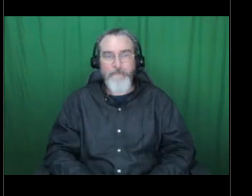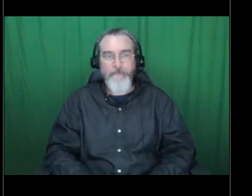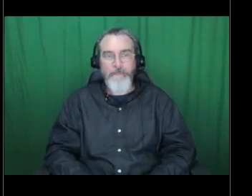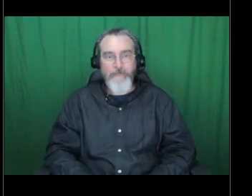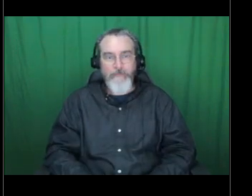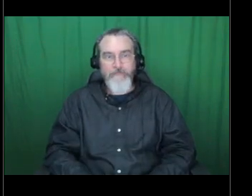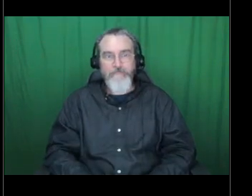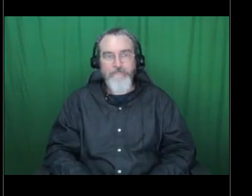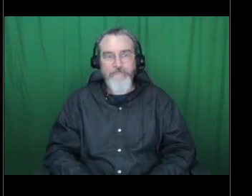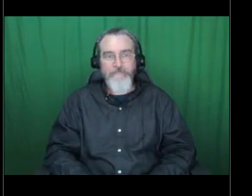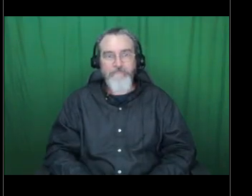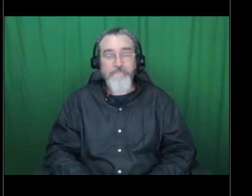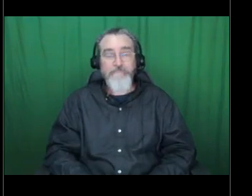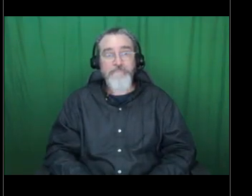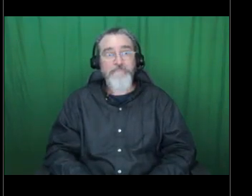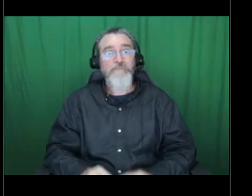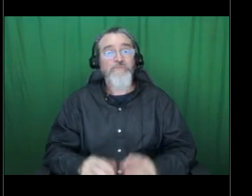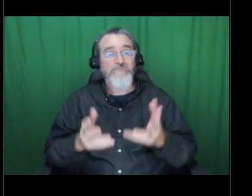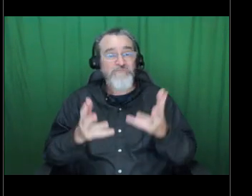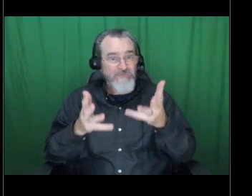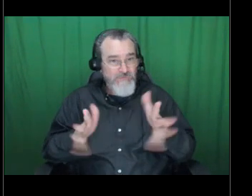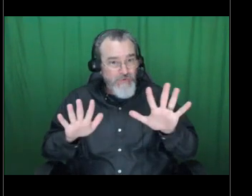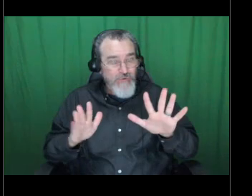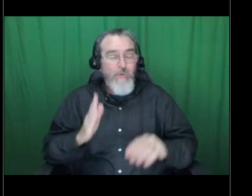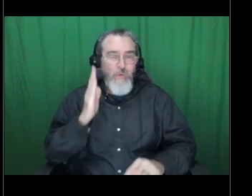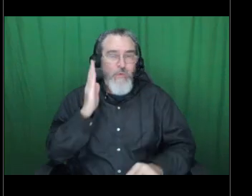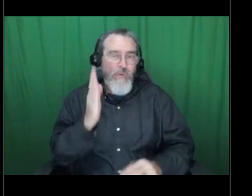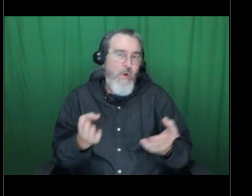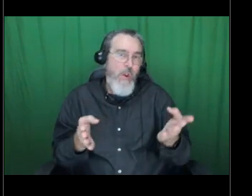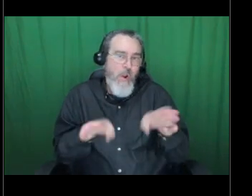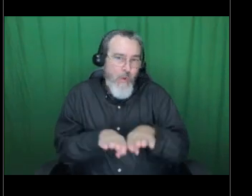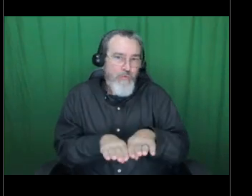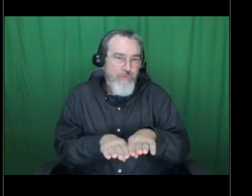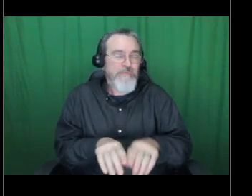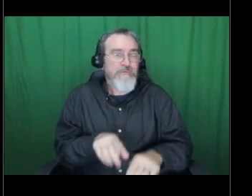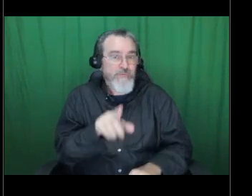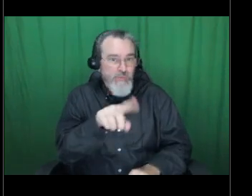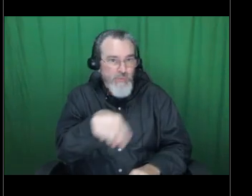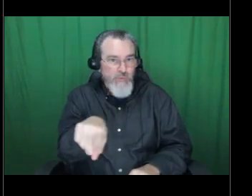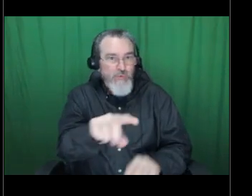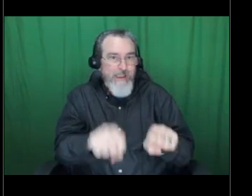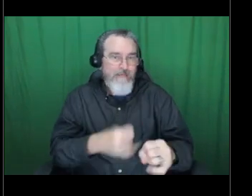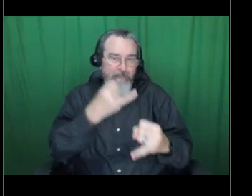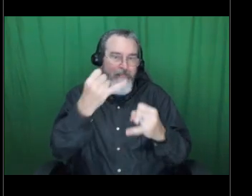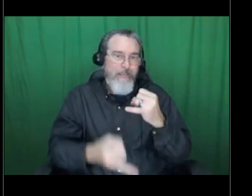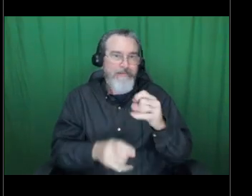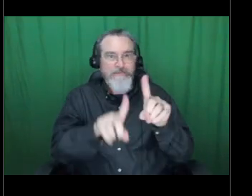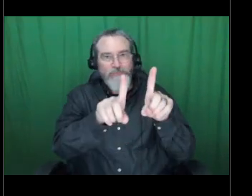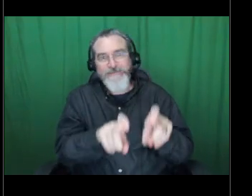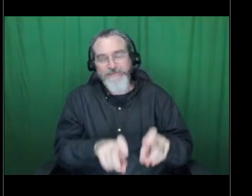We will close out the training session and you will be able to take your final